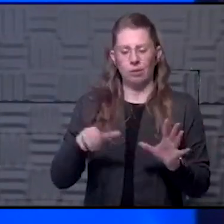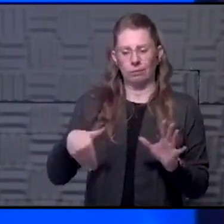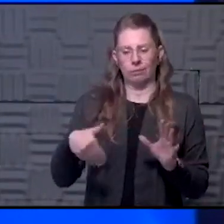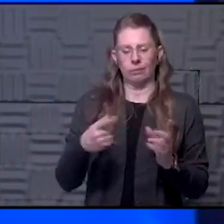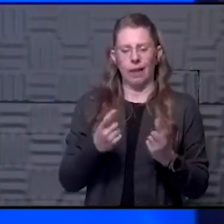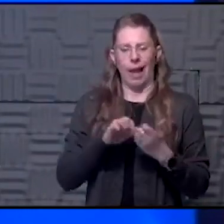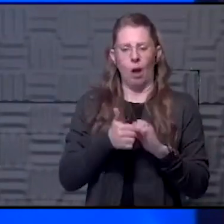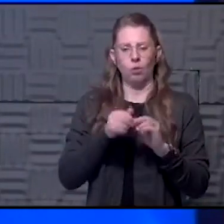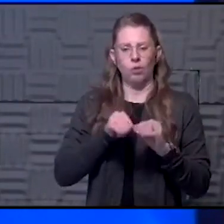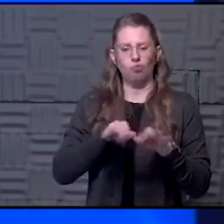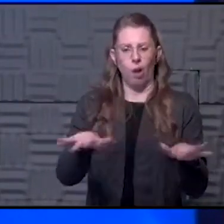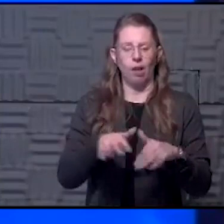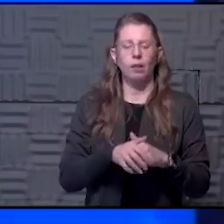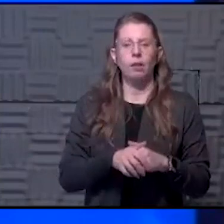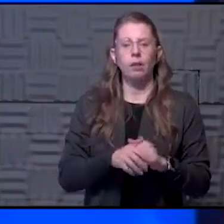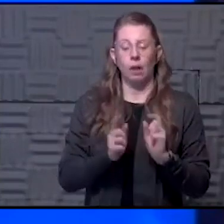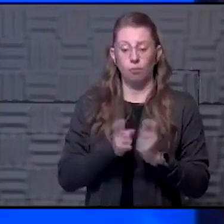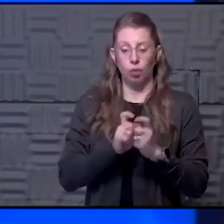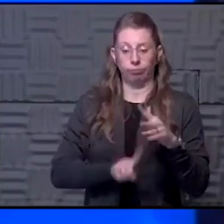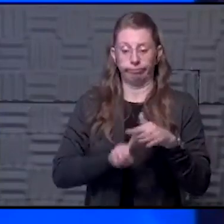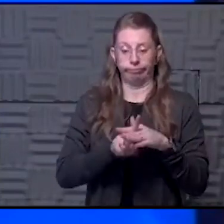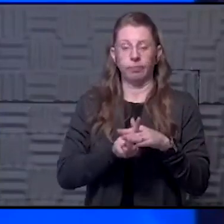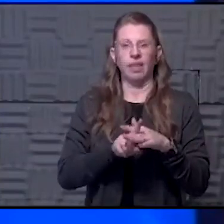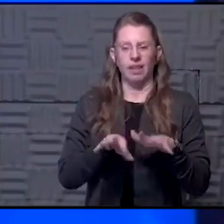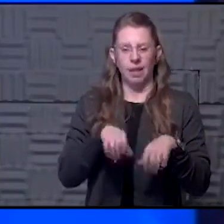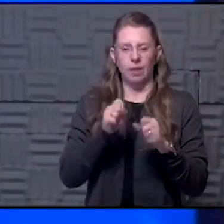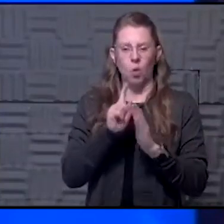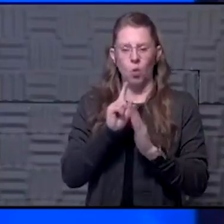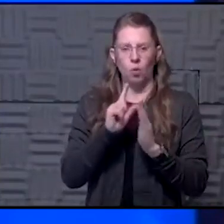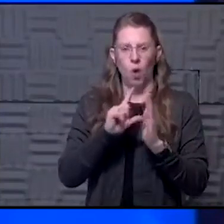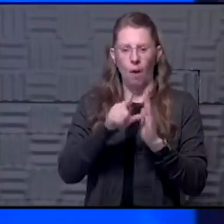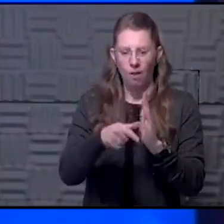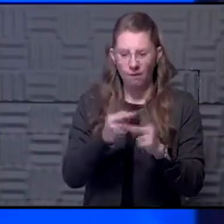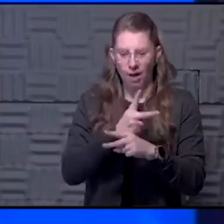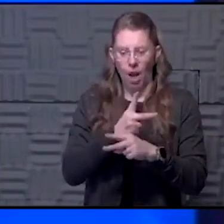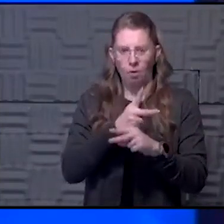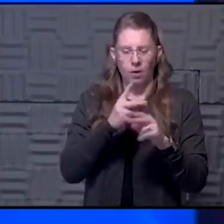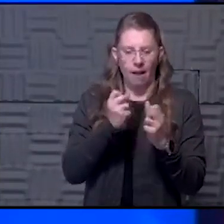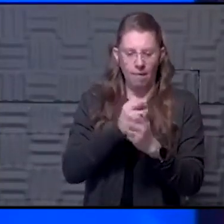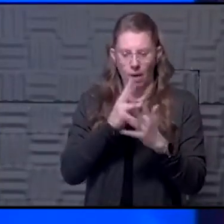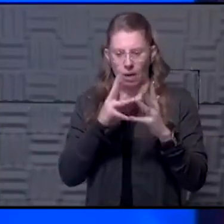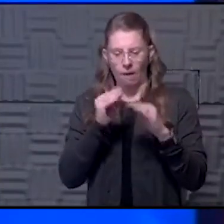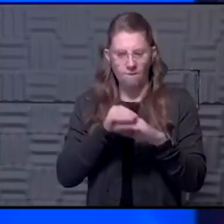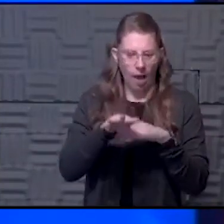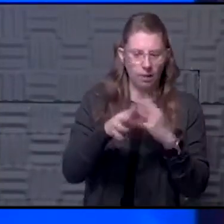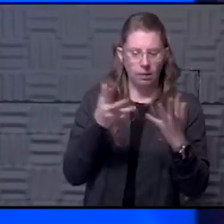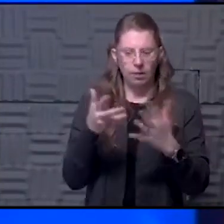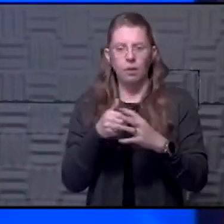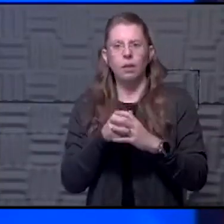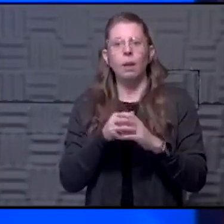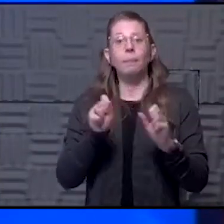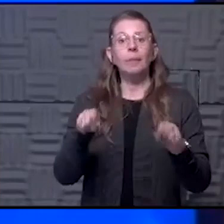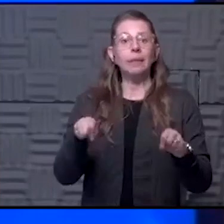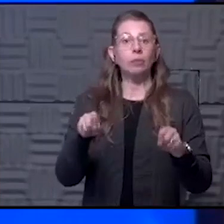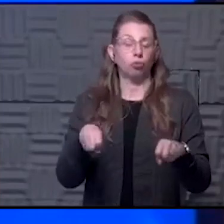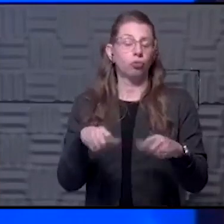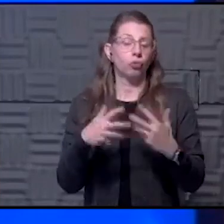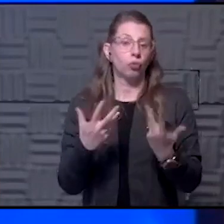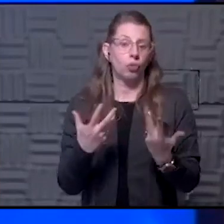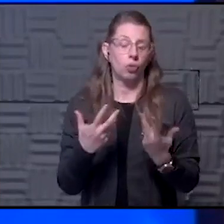and other things. So when a mutation arises, it takes a while to figure out all the effects. So there is potential that